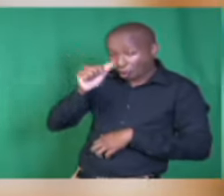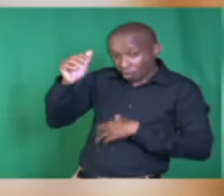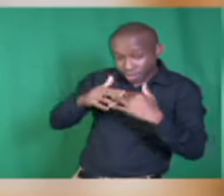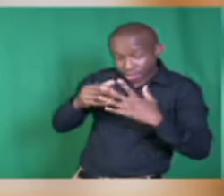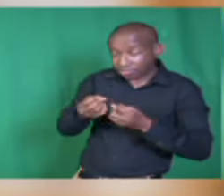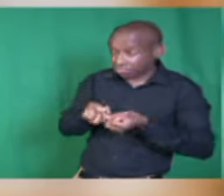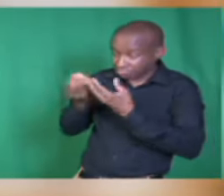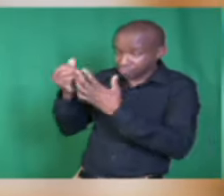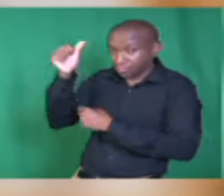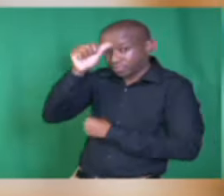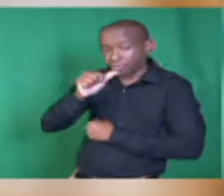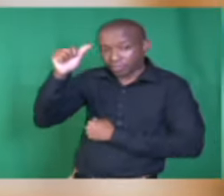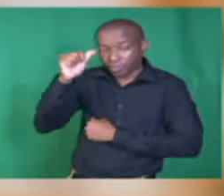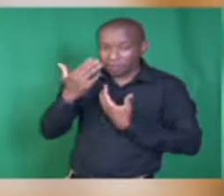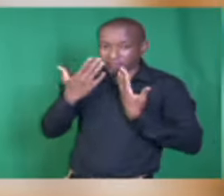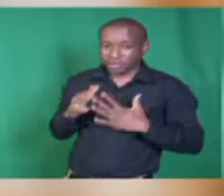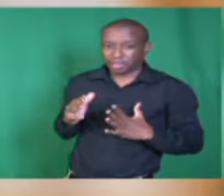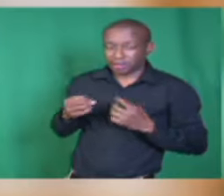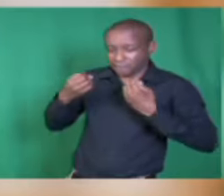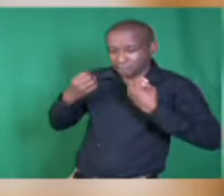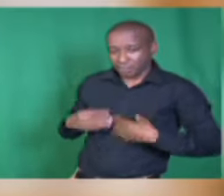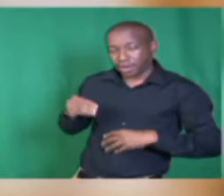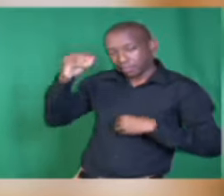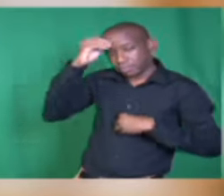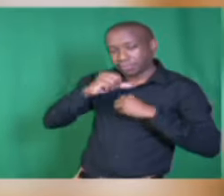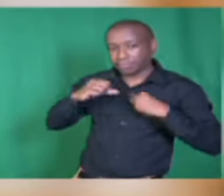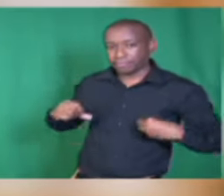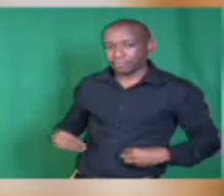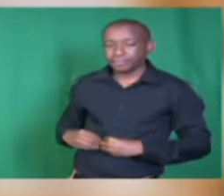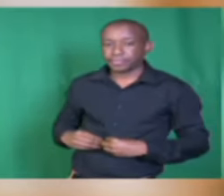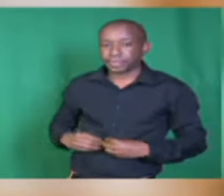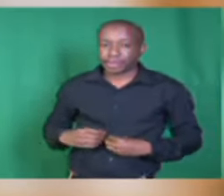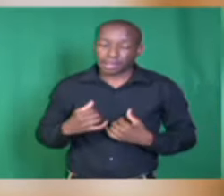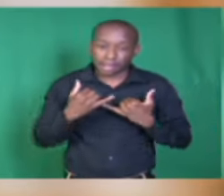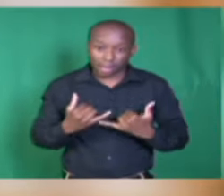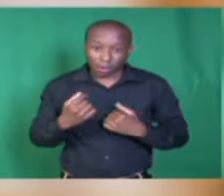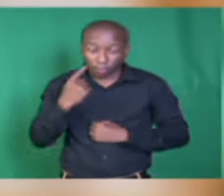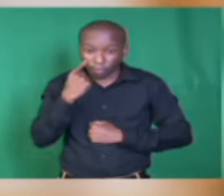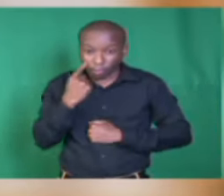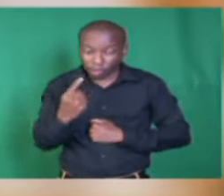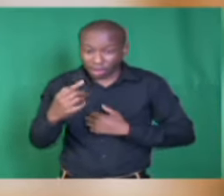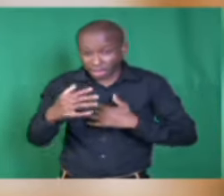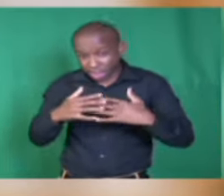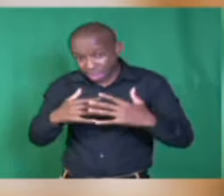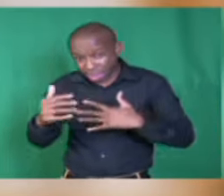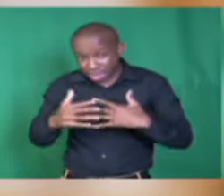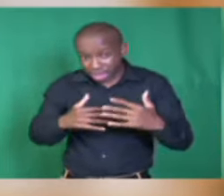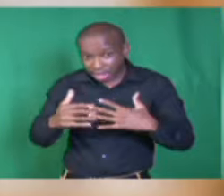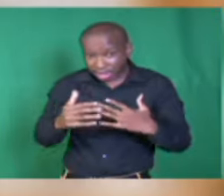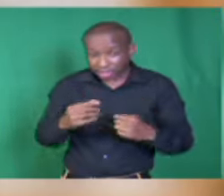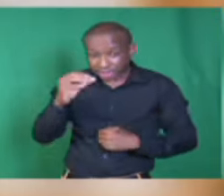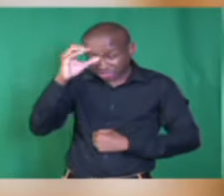God." And that was the end. They failed to trap Jesus. So seeing that these chief